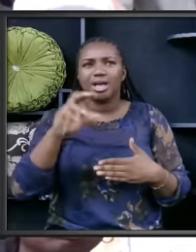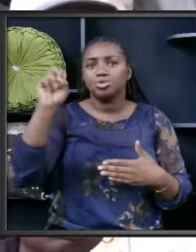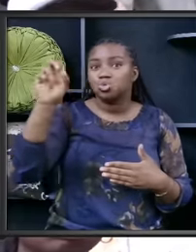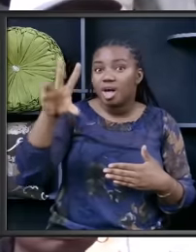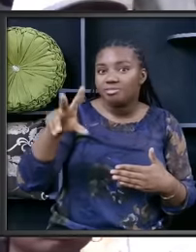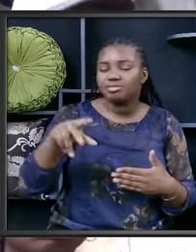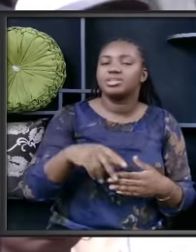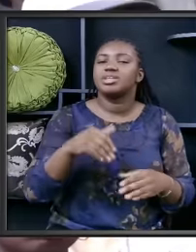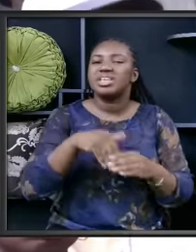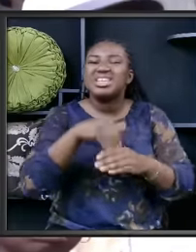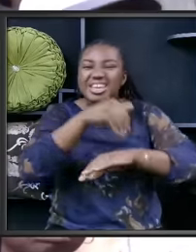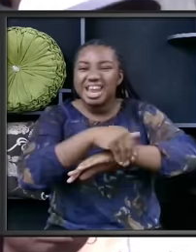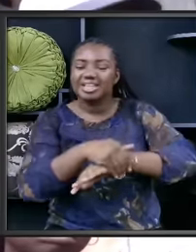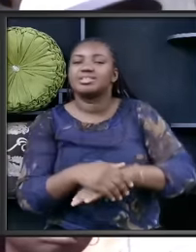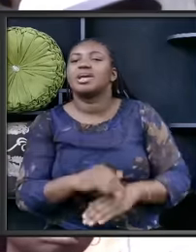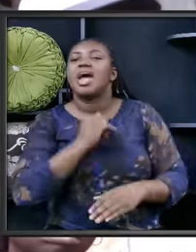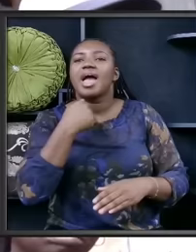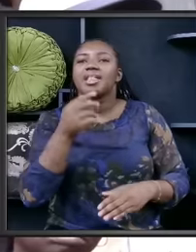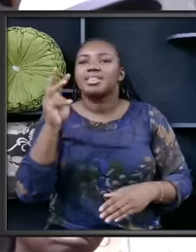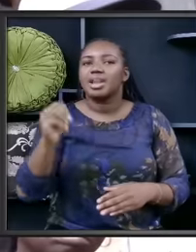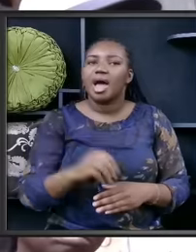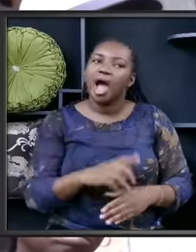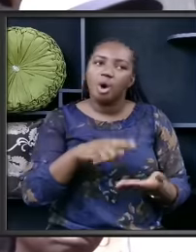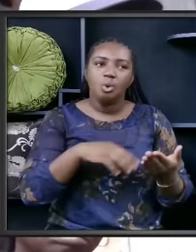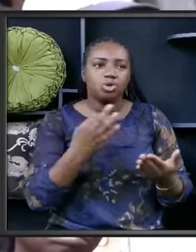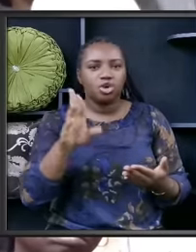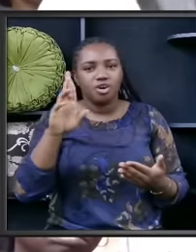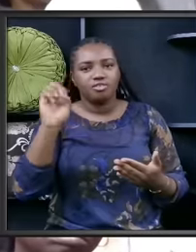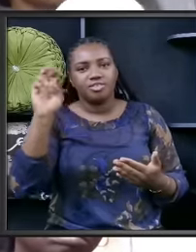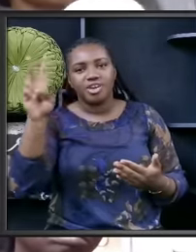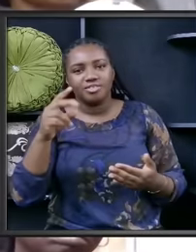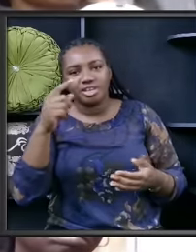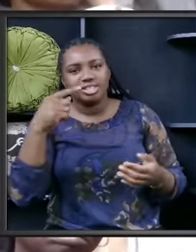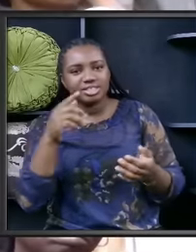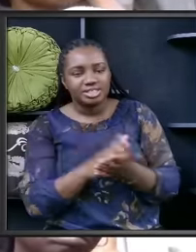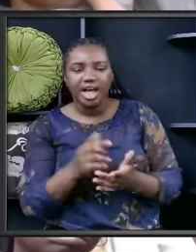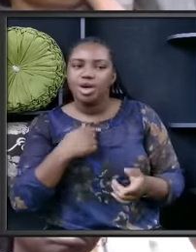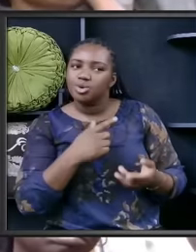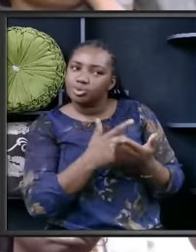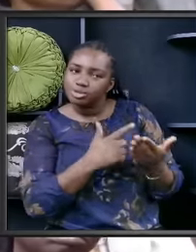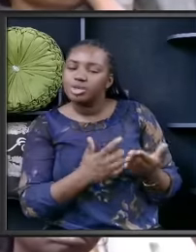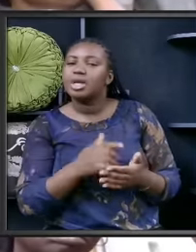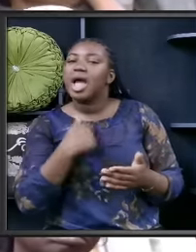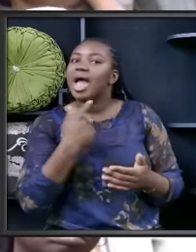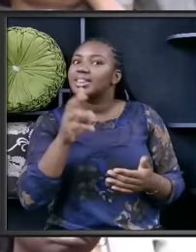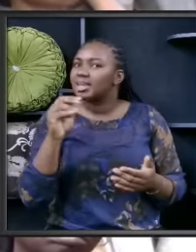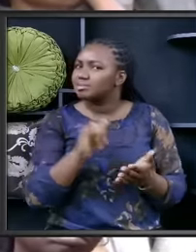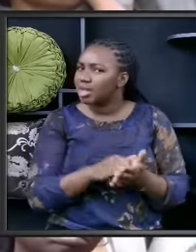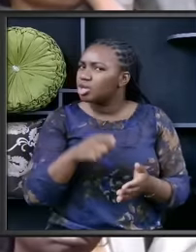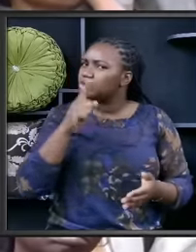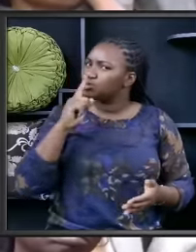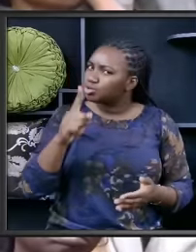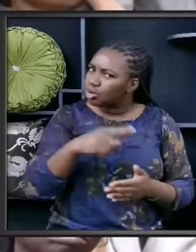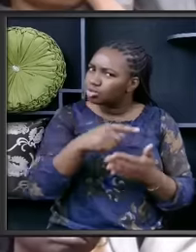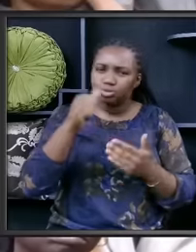night. 1 in the night. Now I can't tell and say what of Reverend Sister. We can't discuss. Now I can't tell and say, you sure say